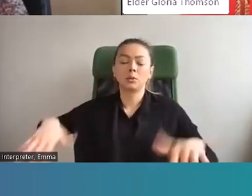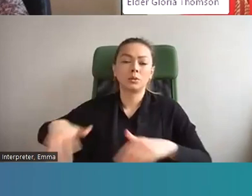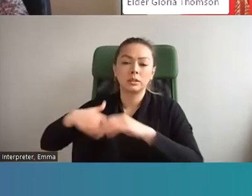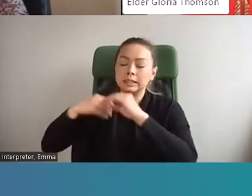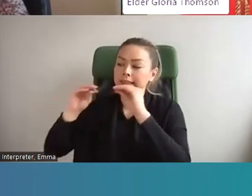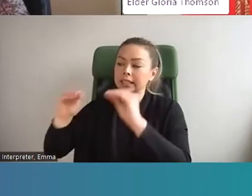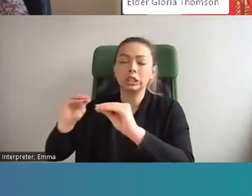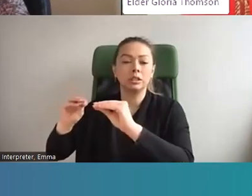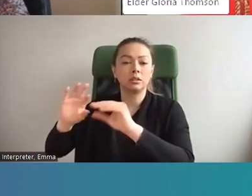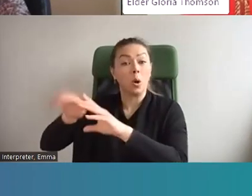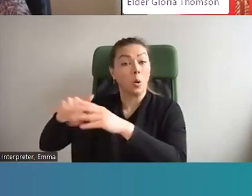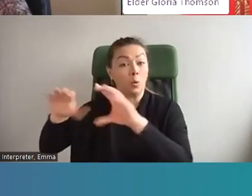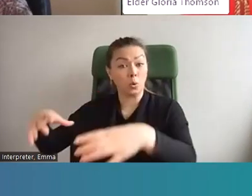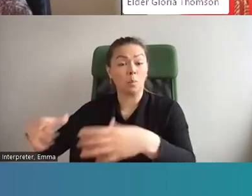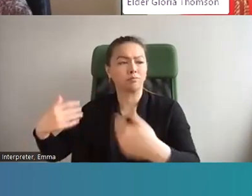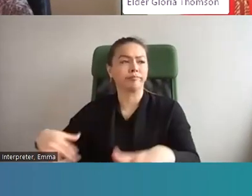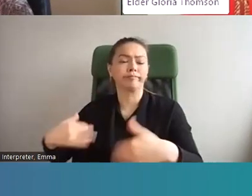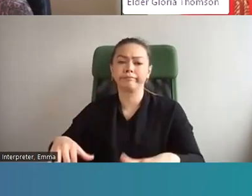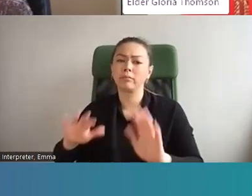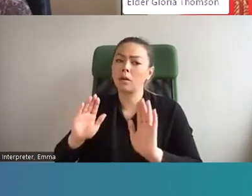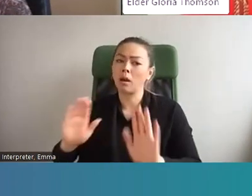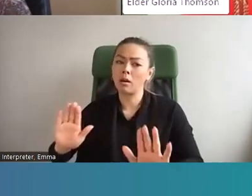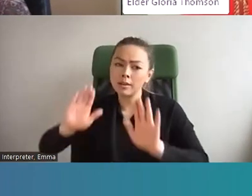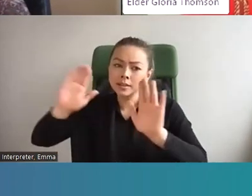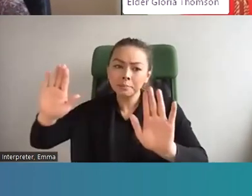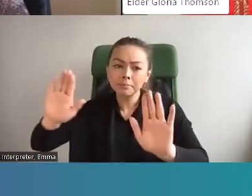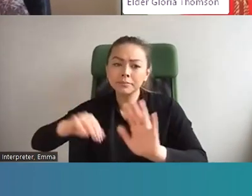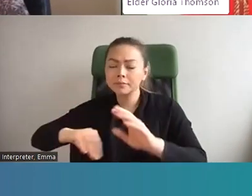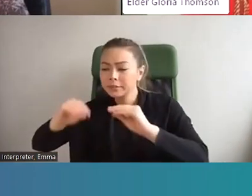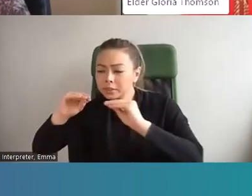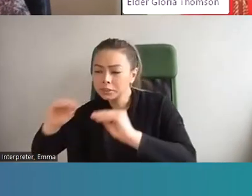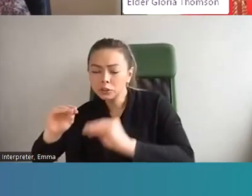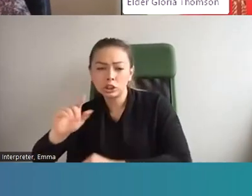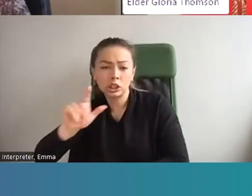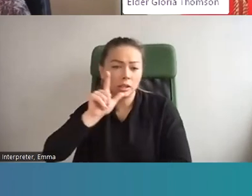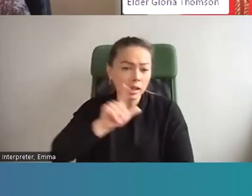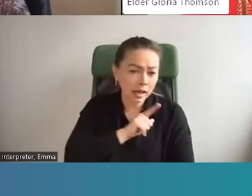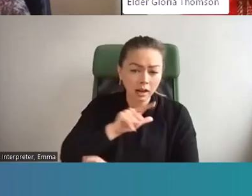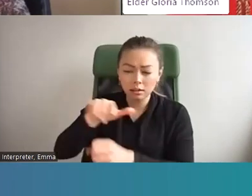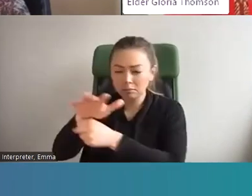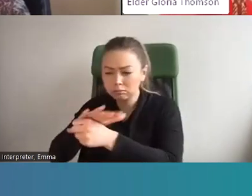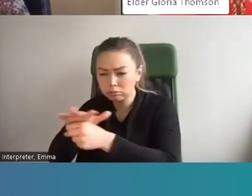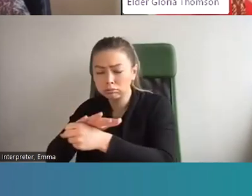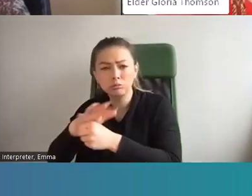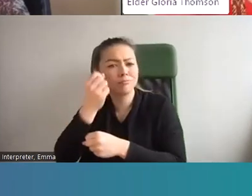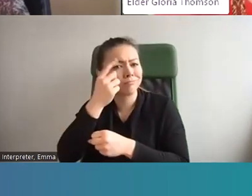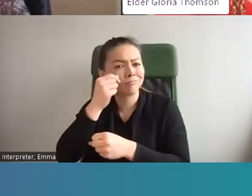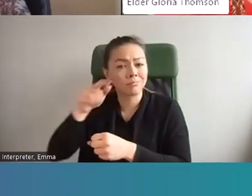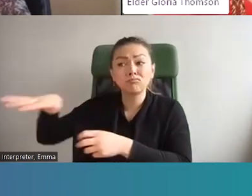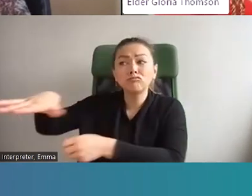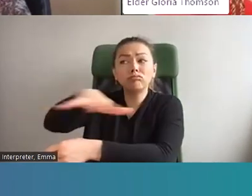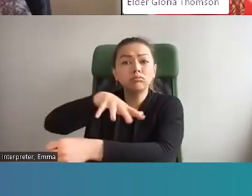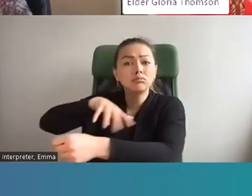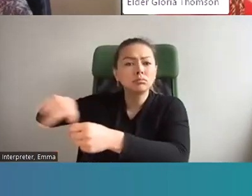group around London. And of course, we open it to surrounding areas as